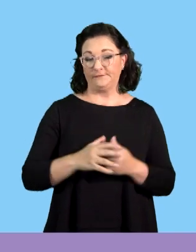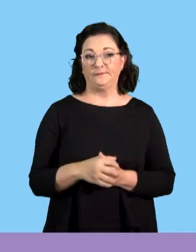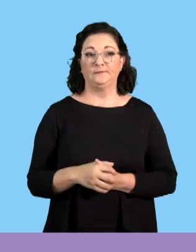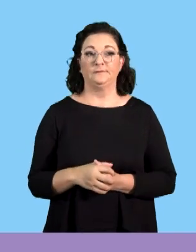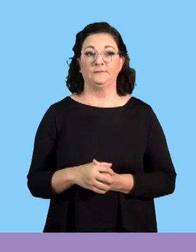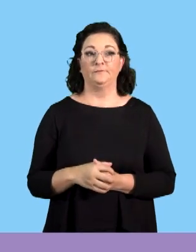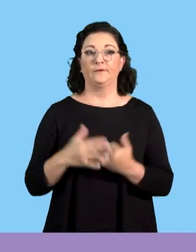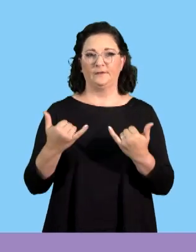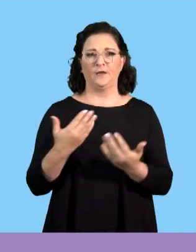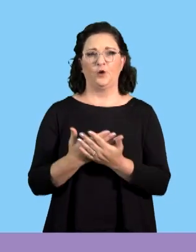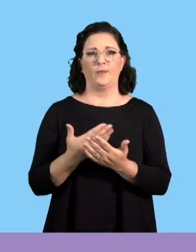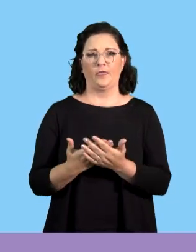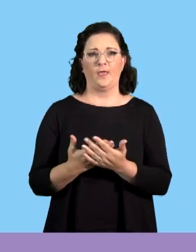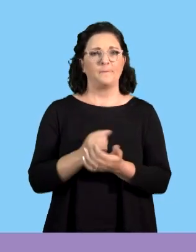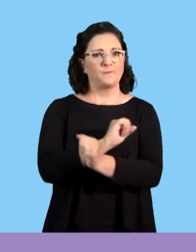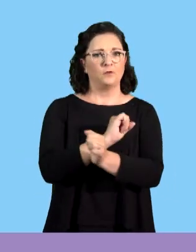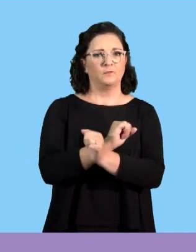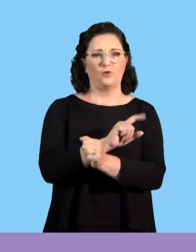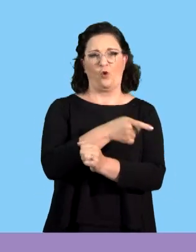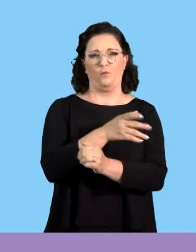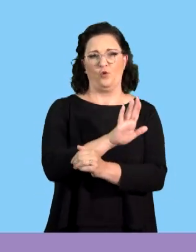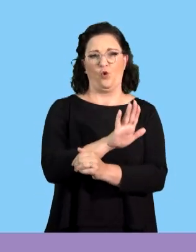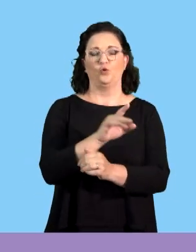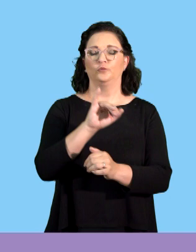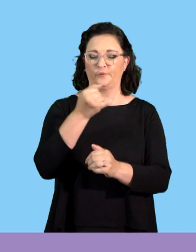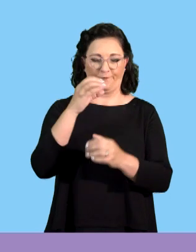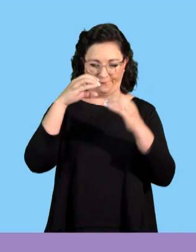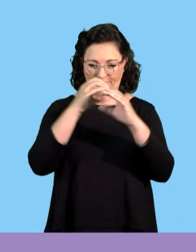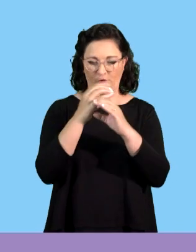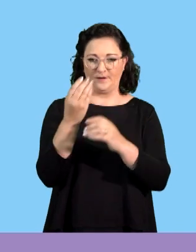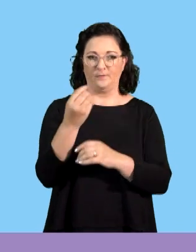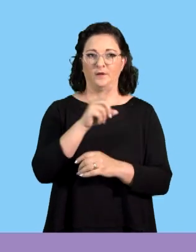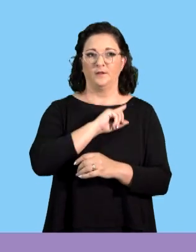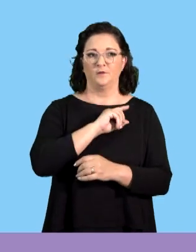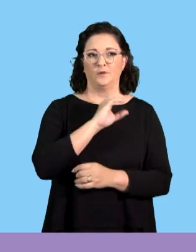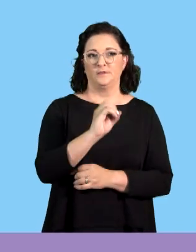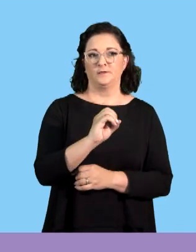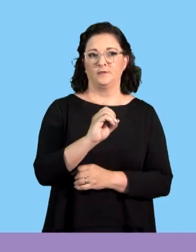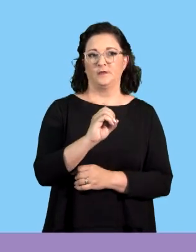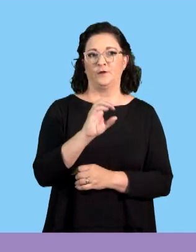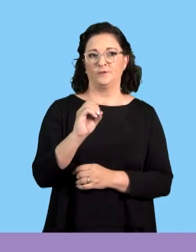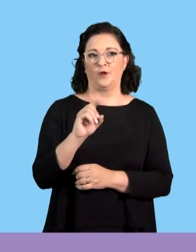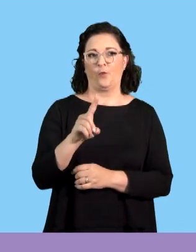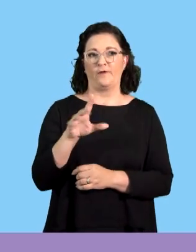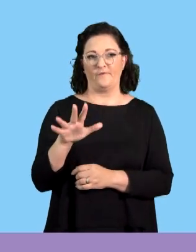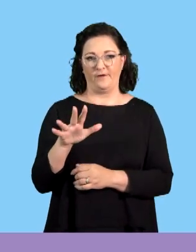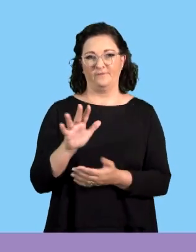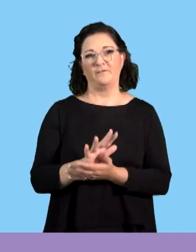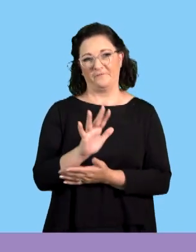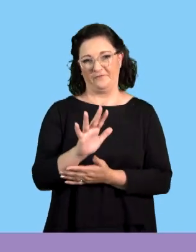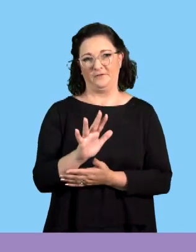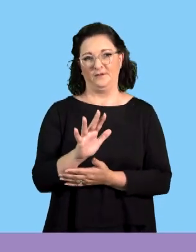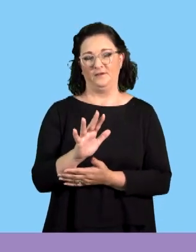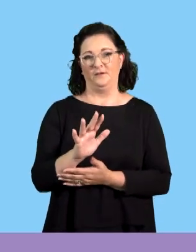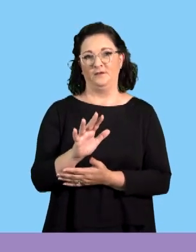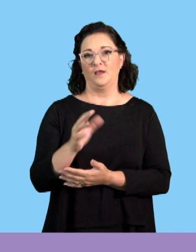do? We then multiply these numbers without the commas. So this would give us a 0015, which is